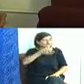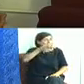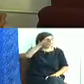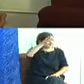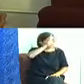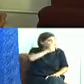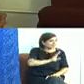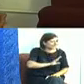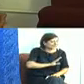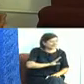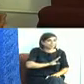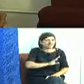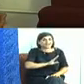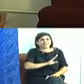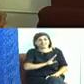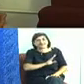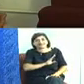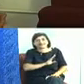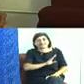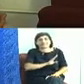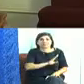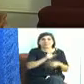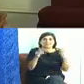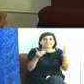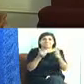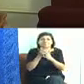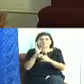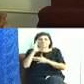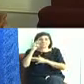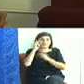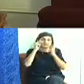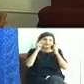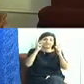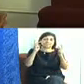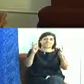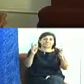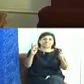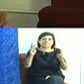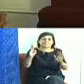great is our God. And all will see how